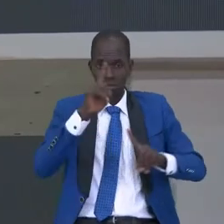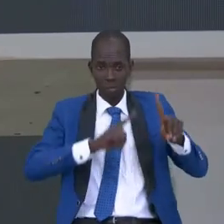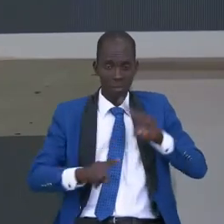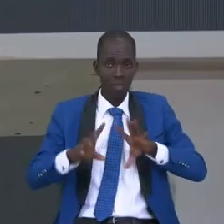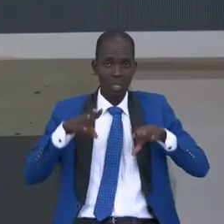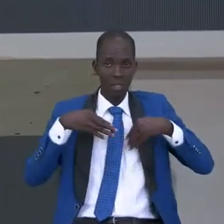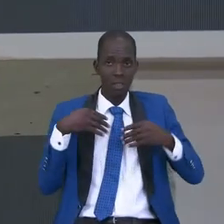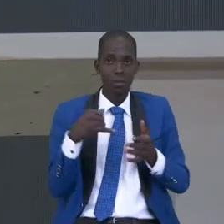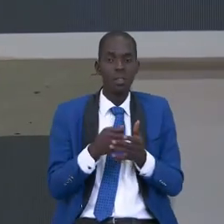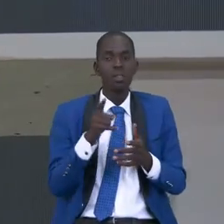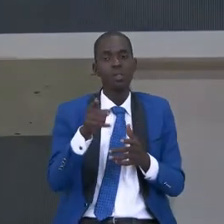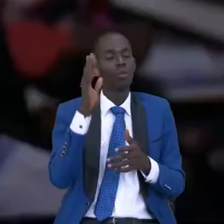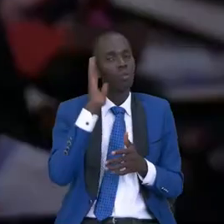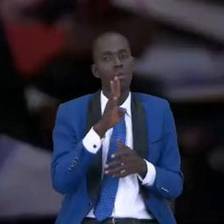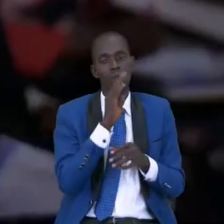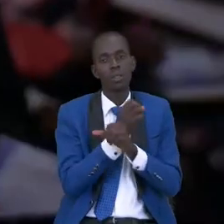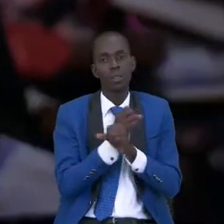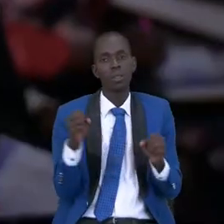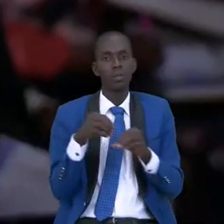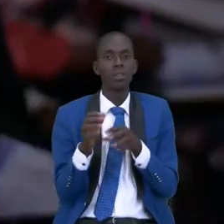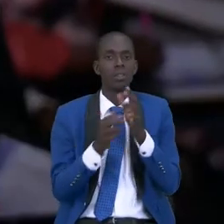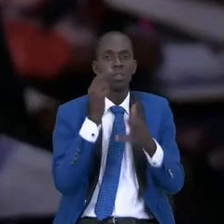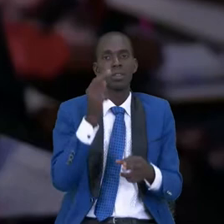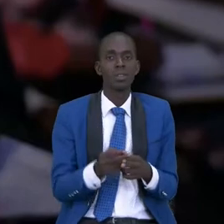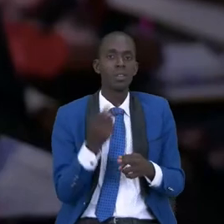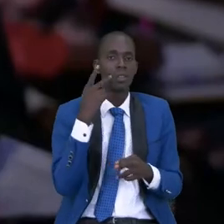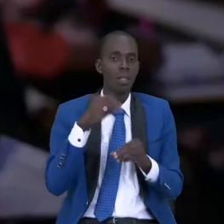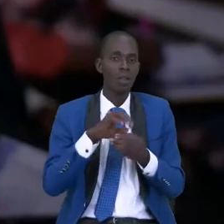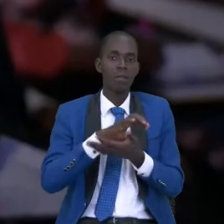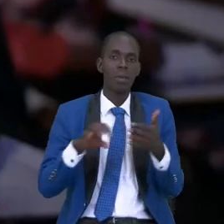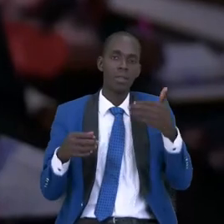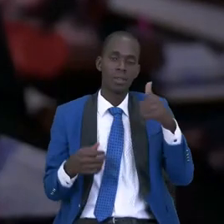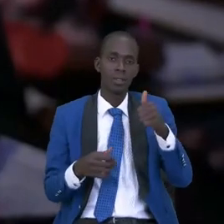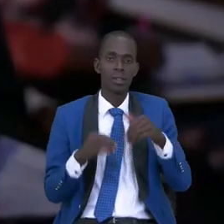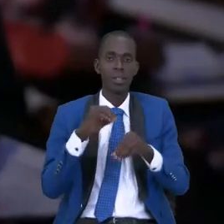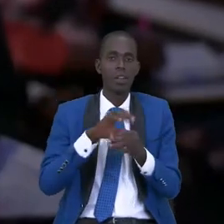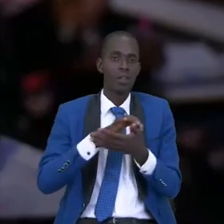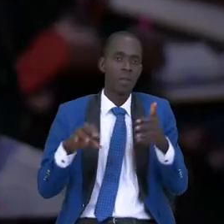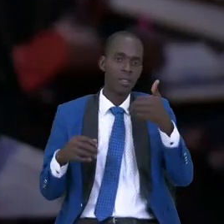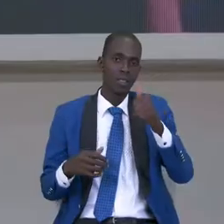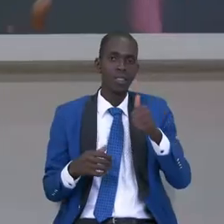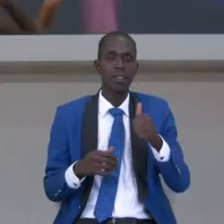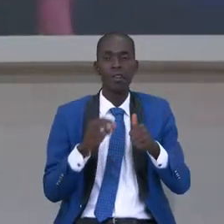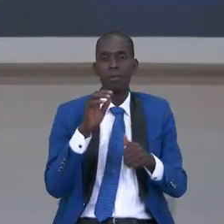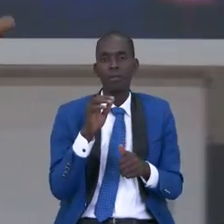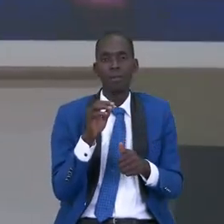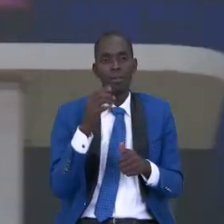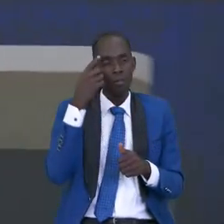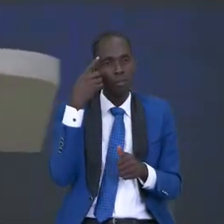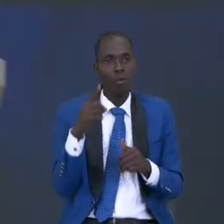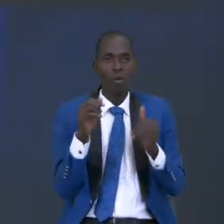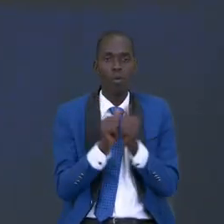are saved in Jesus' name. Look at verse 10. In verse 10, for what the